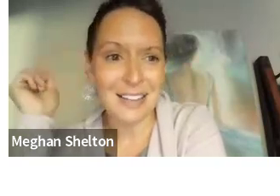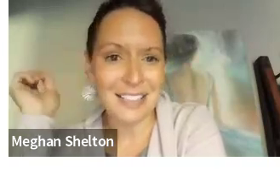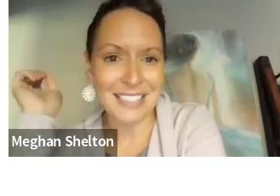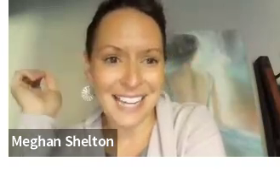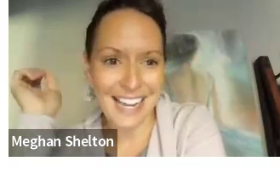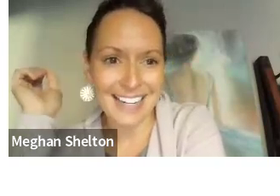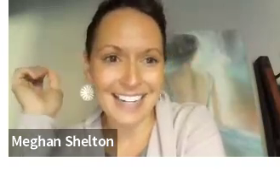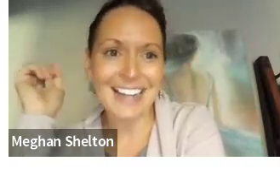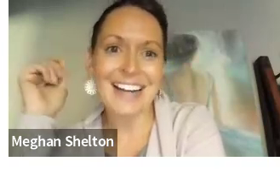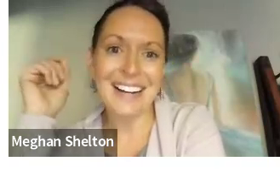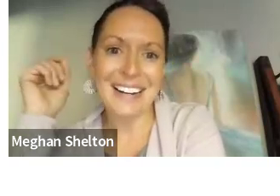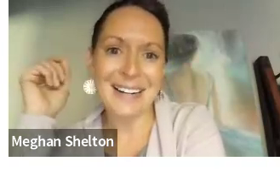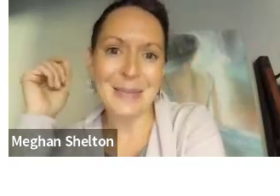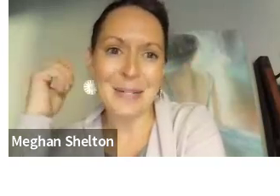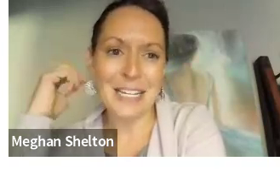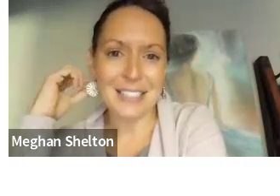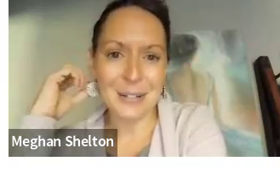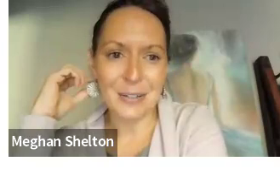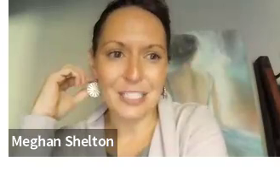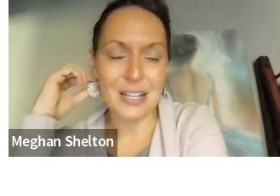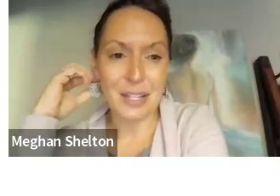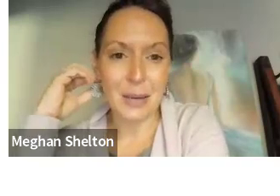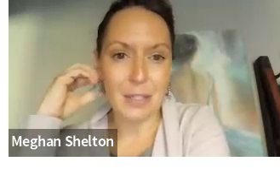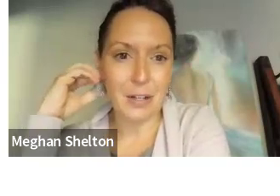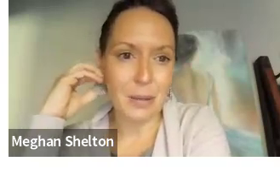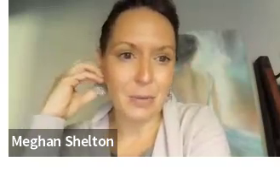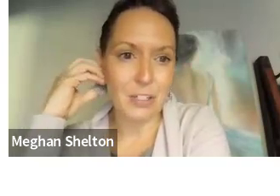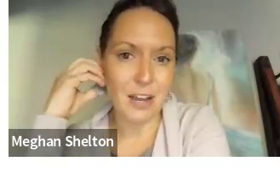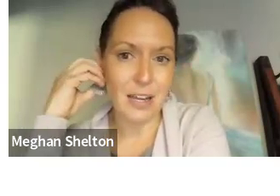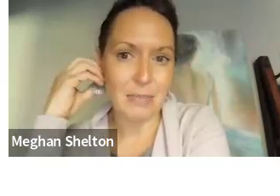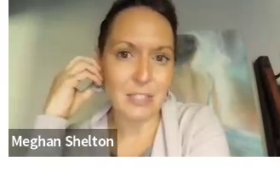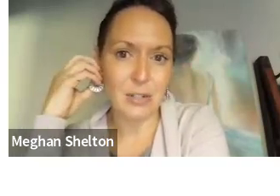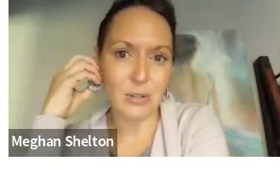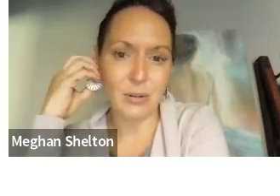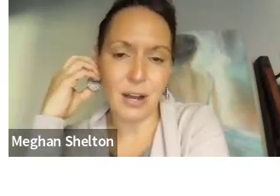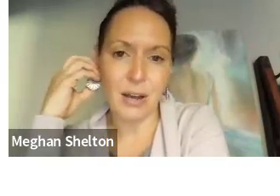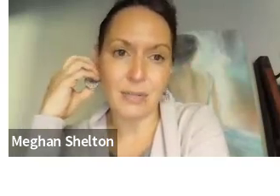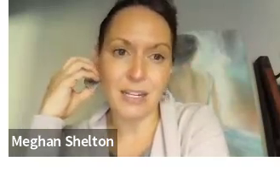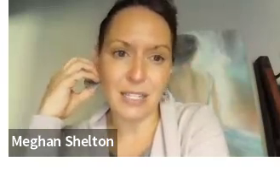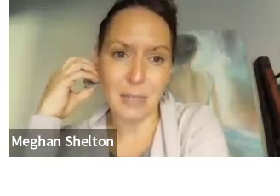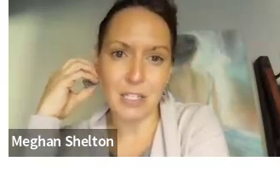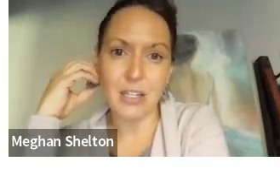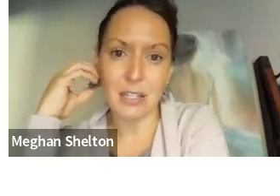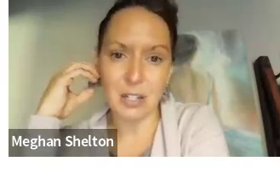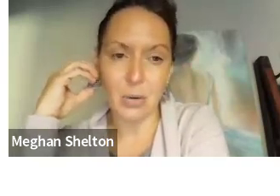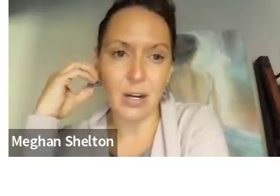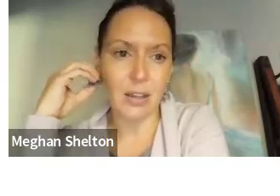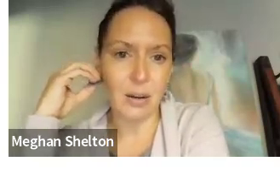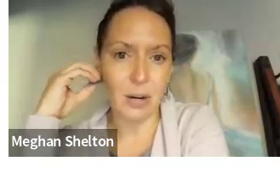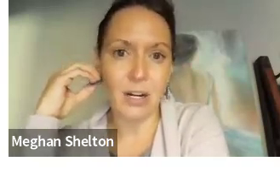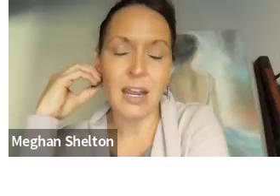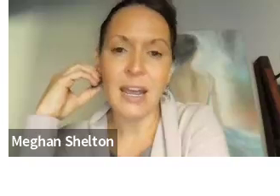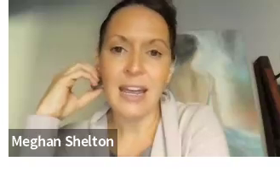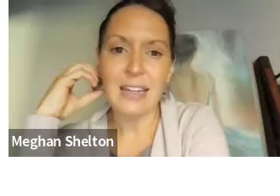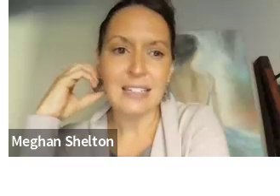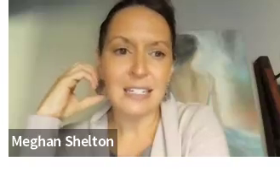days exactly today. And so just giving them a little bit more time to get established and then start working on